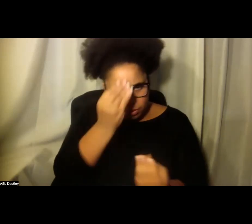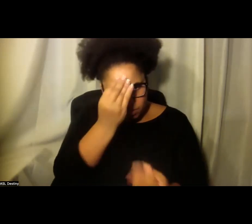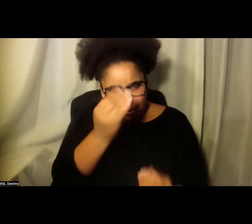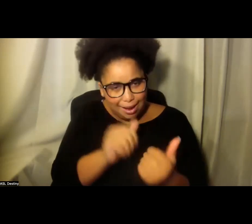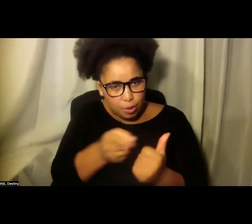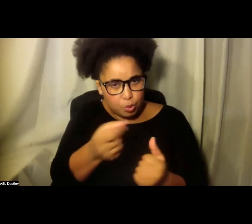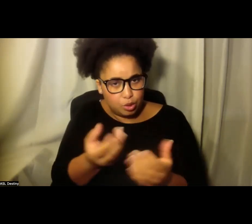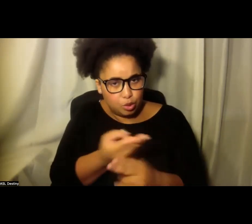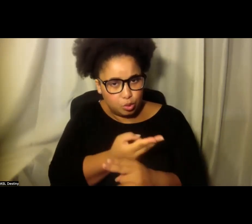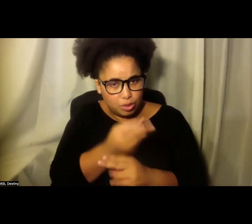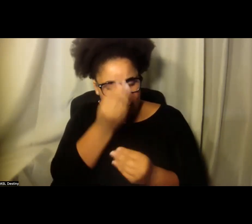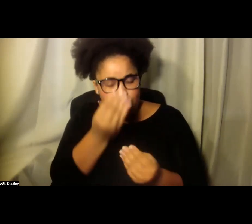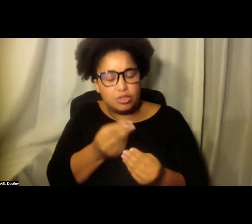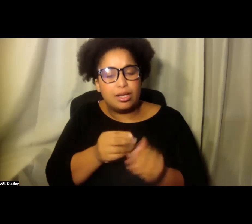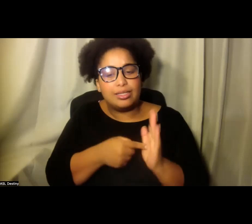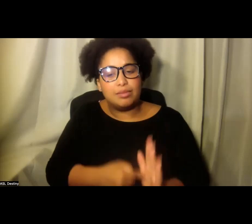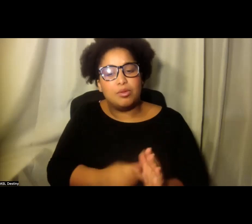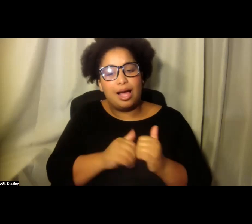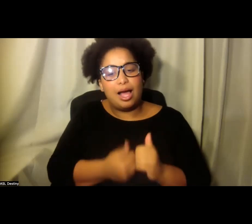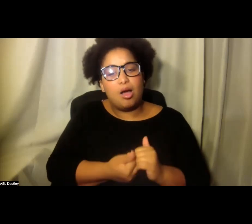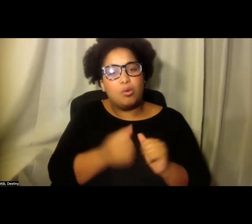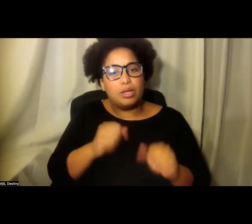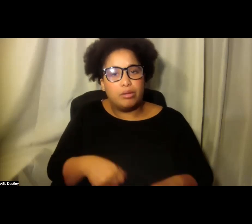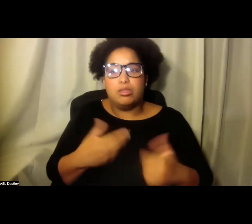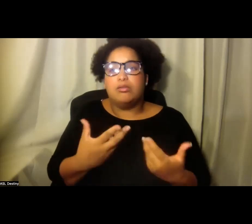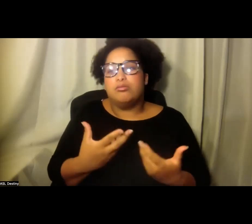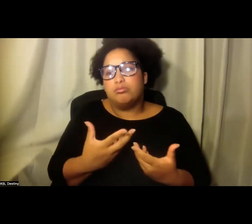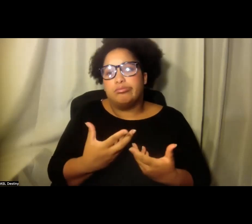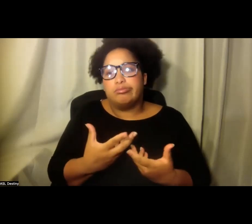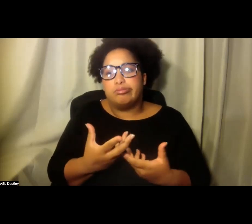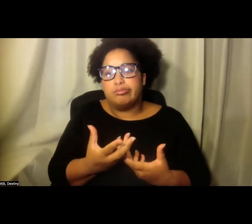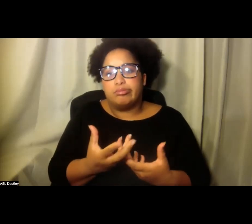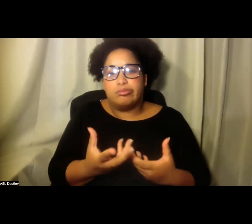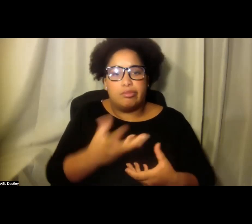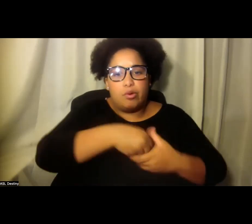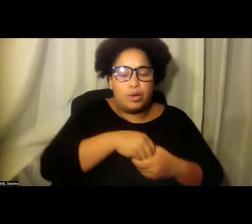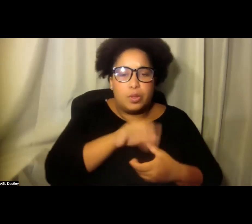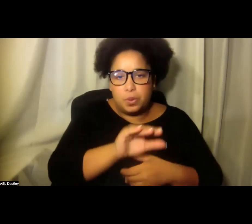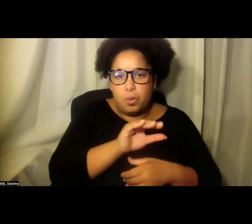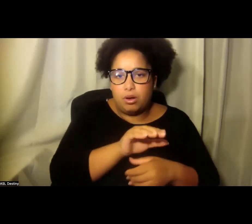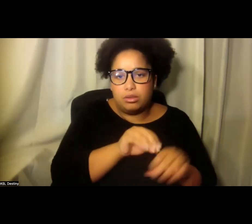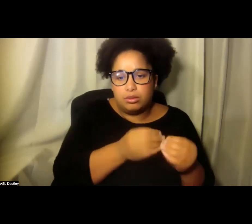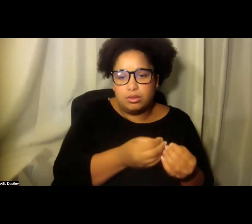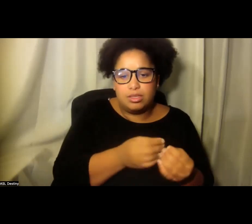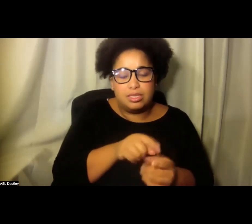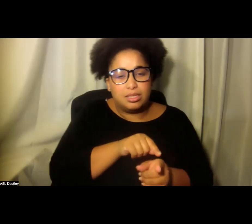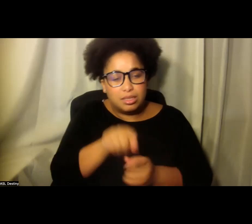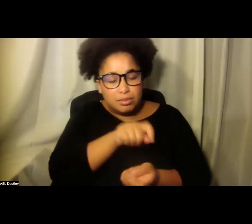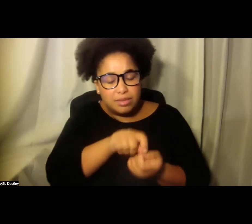you could use it and some examples of how it could be applied. Just so you know, it doesn't have to be specific for earthquake, but we